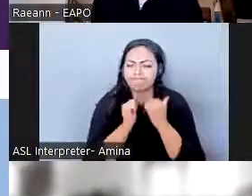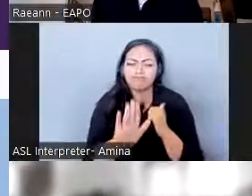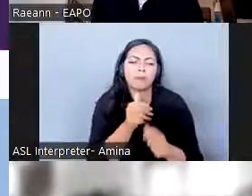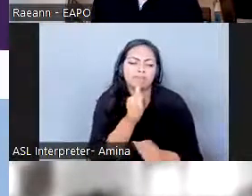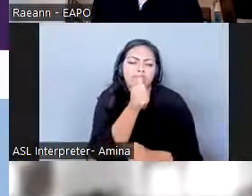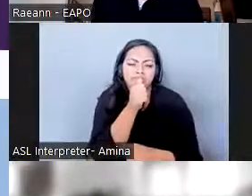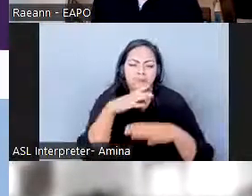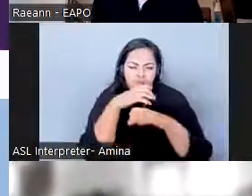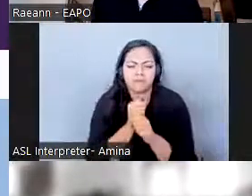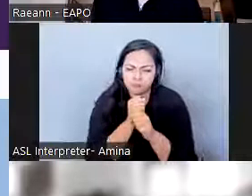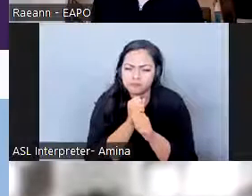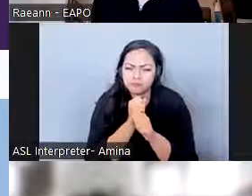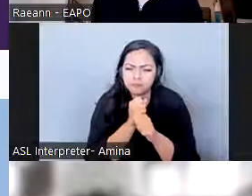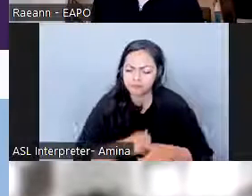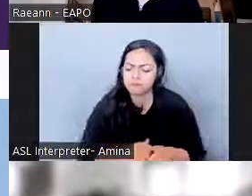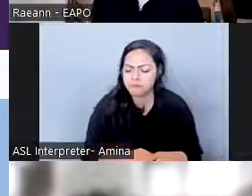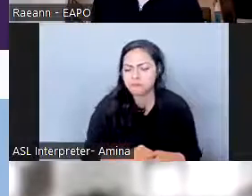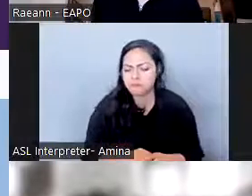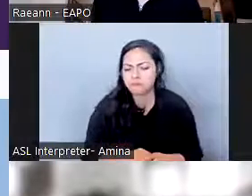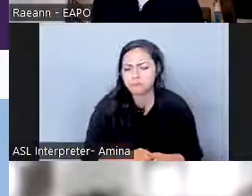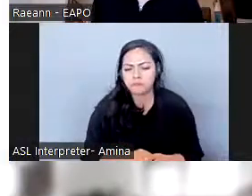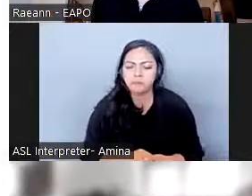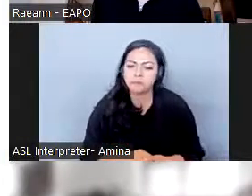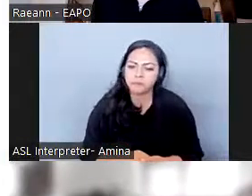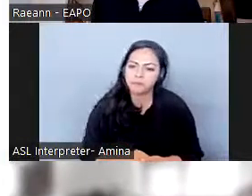and then the conversations that we do have here today.